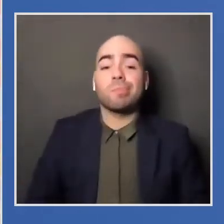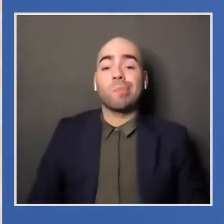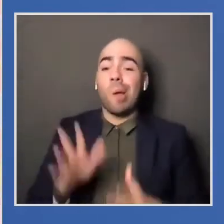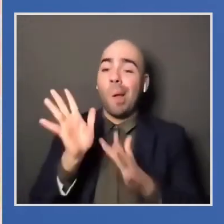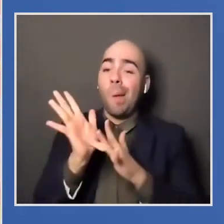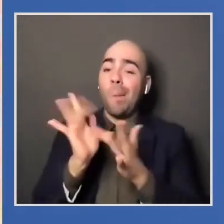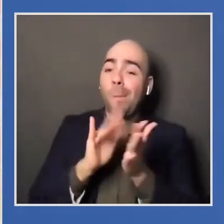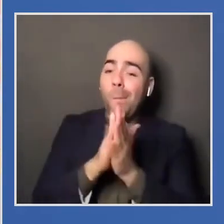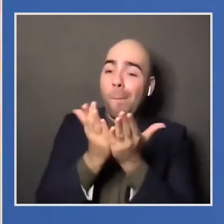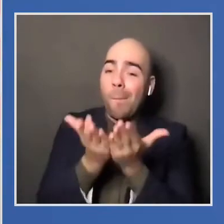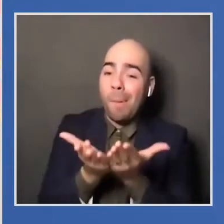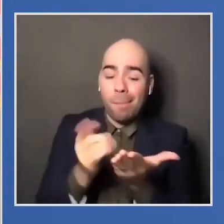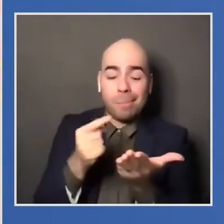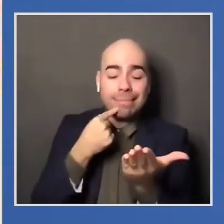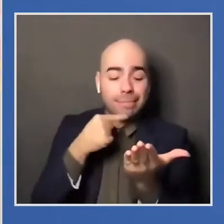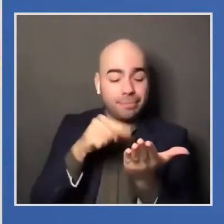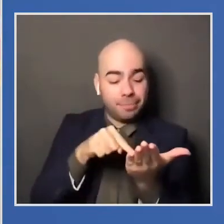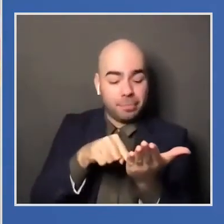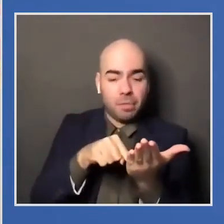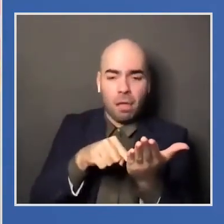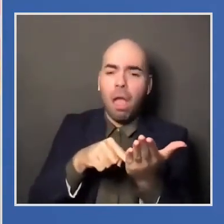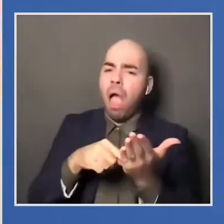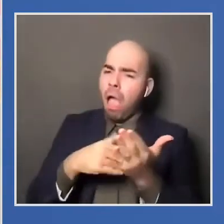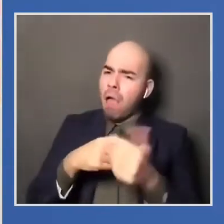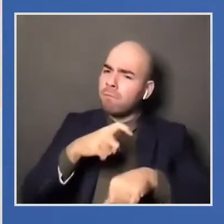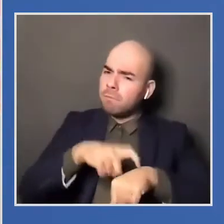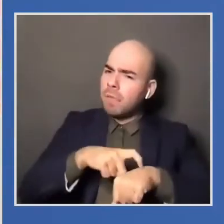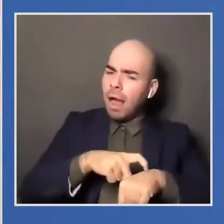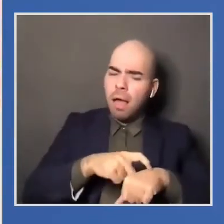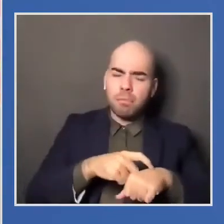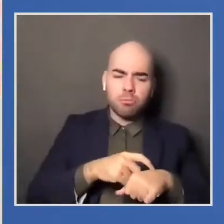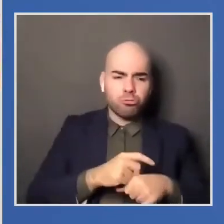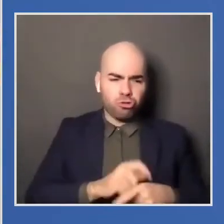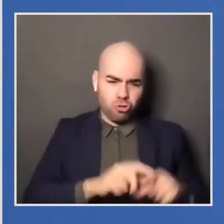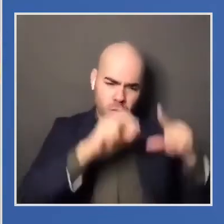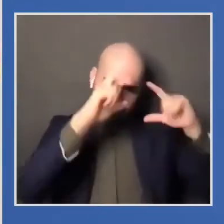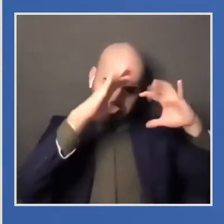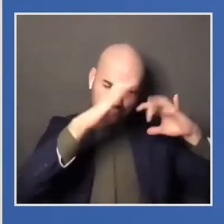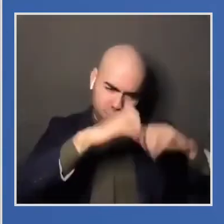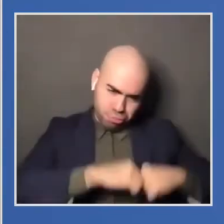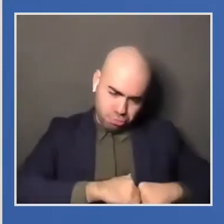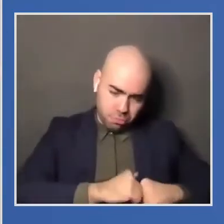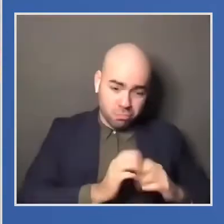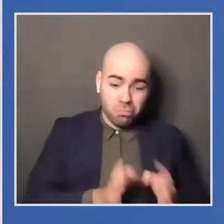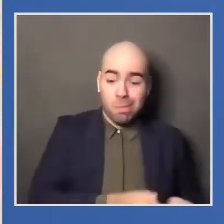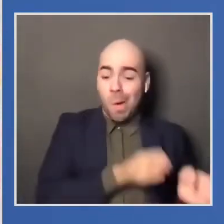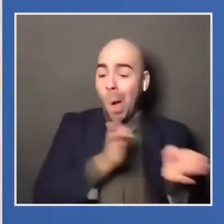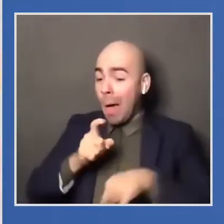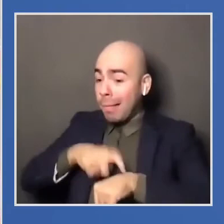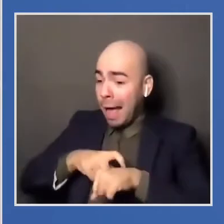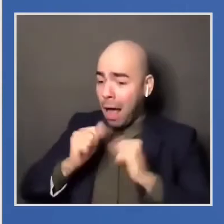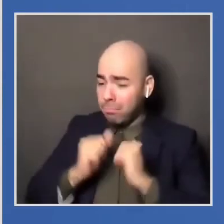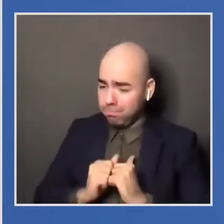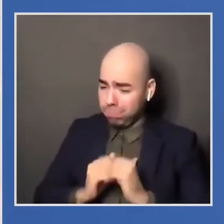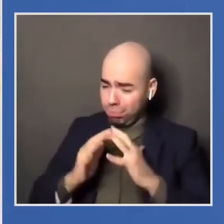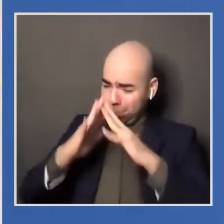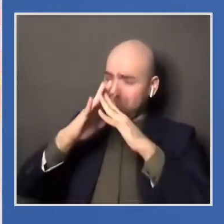down and a time to build up, a time to heal. This is that